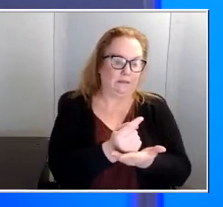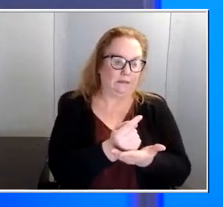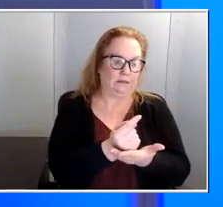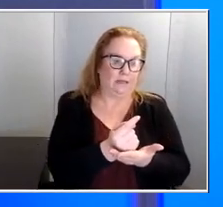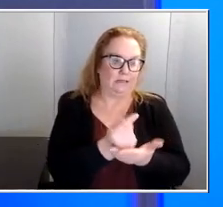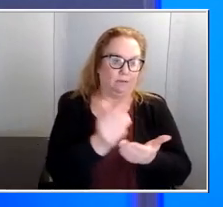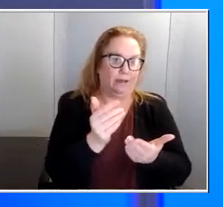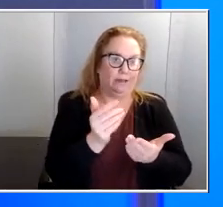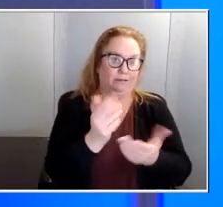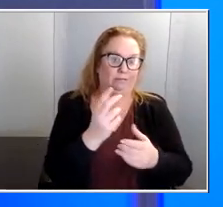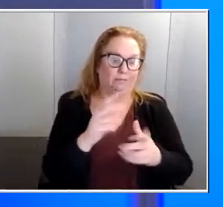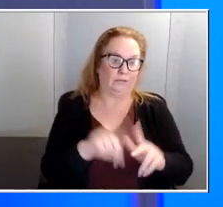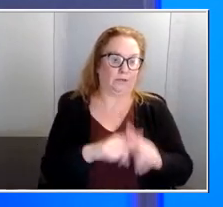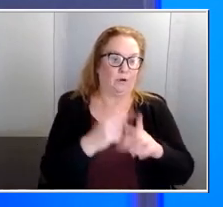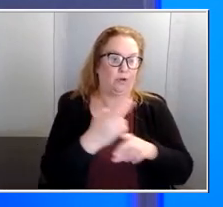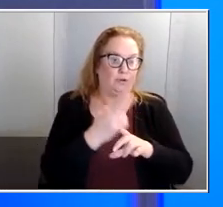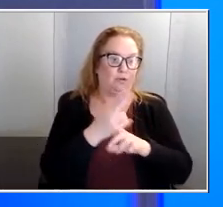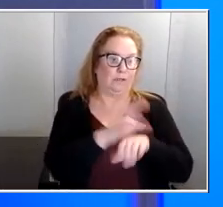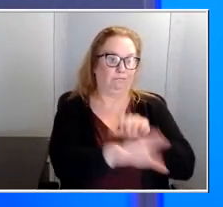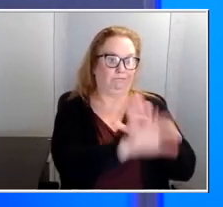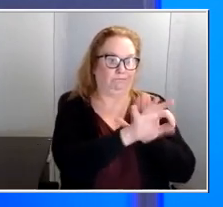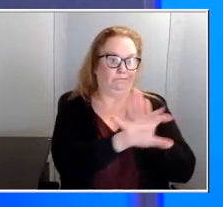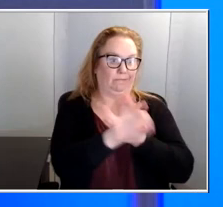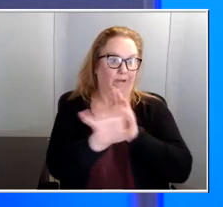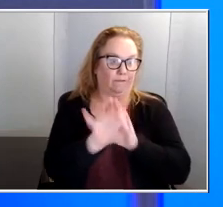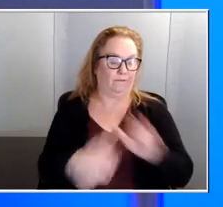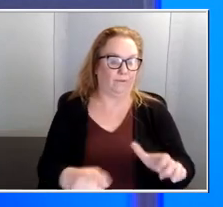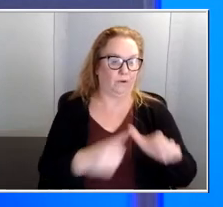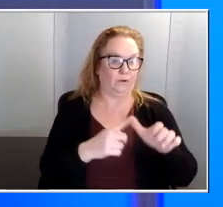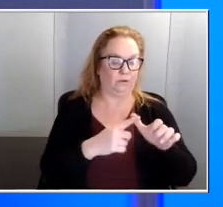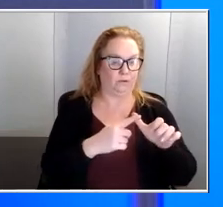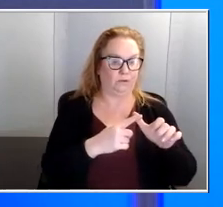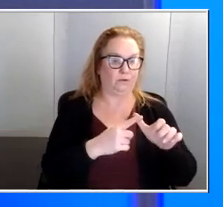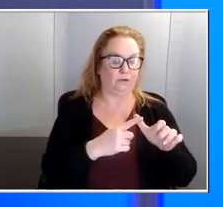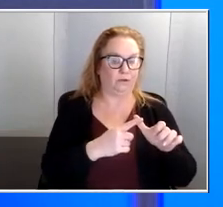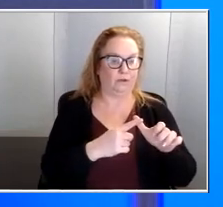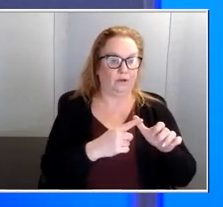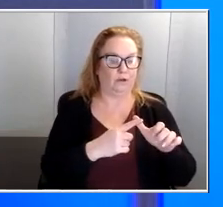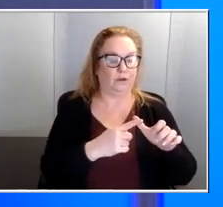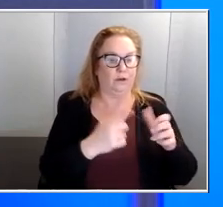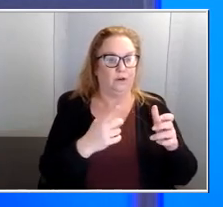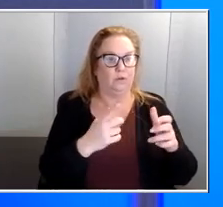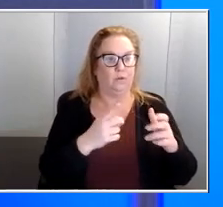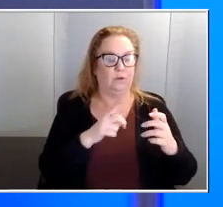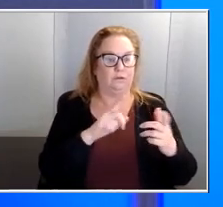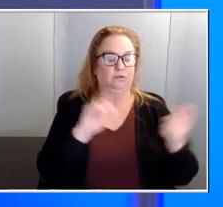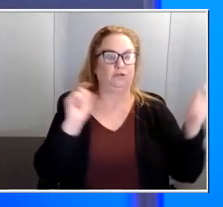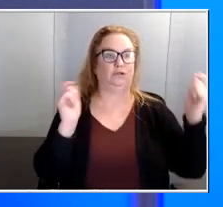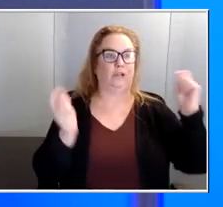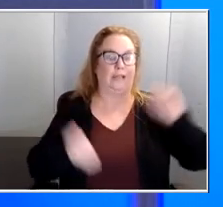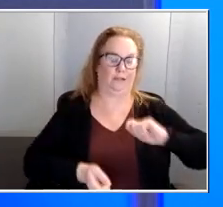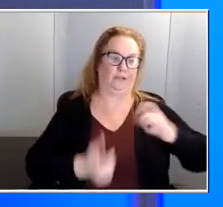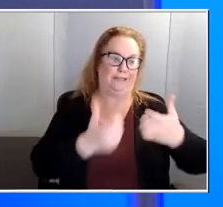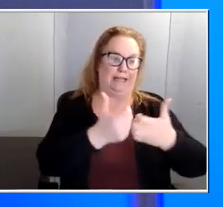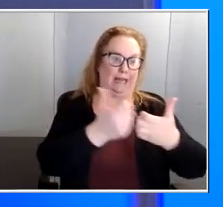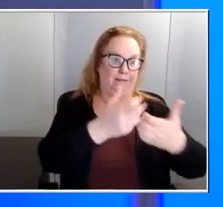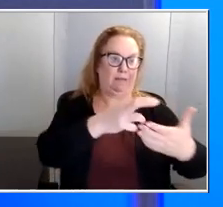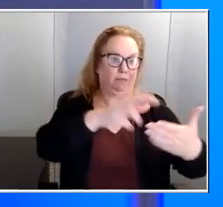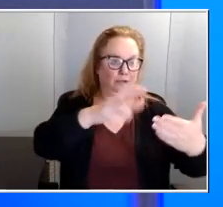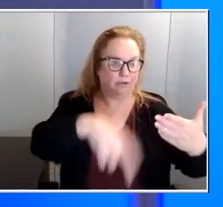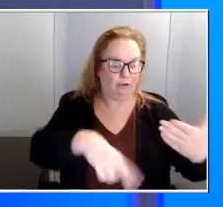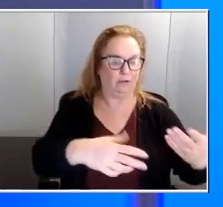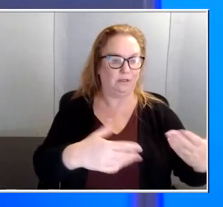front line, is going to be a, not just a game changer, but a stunning game changer. And